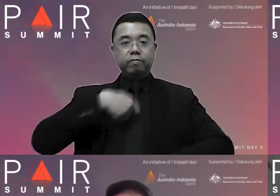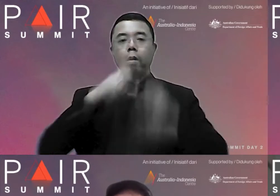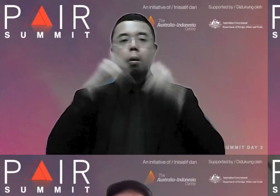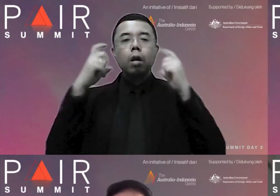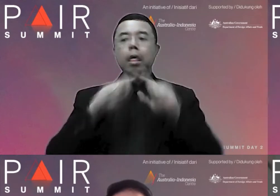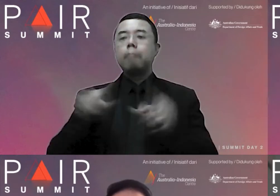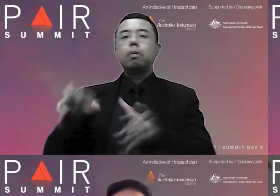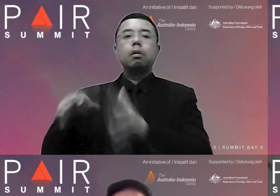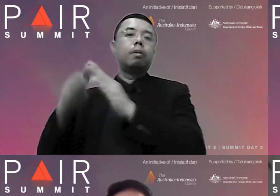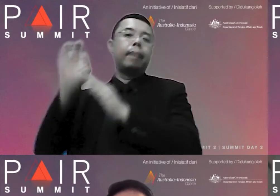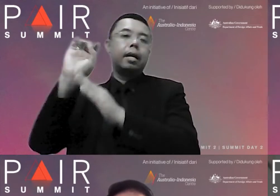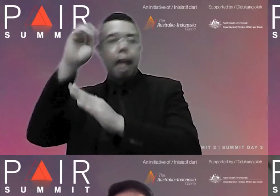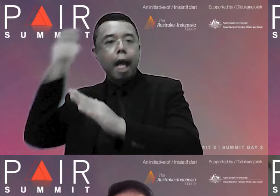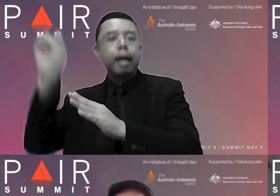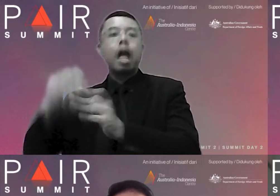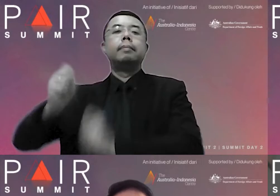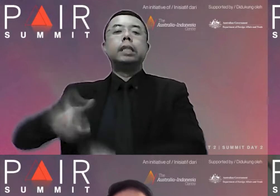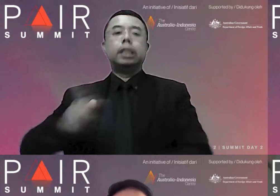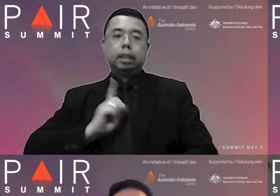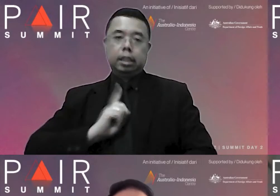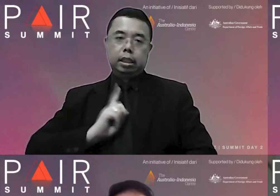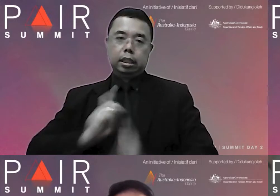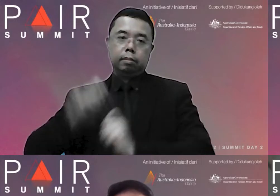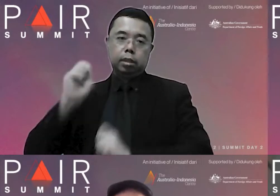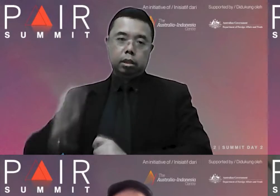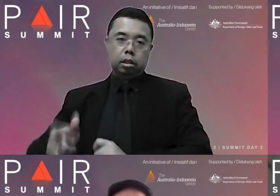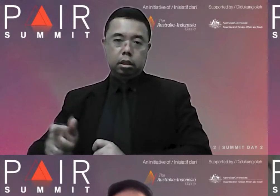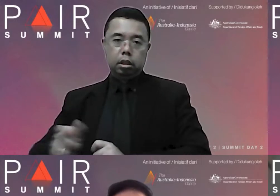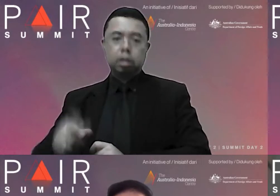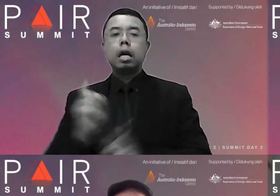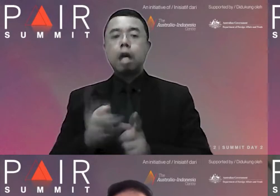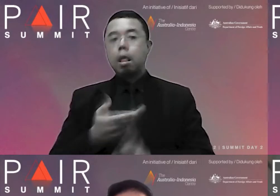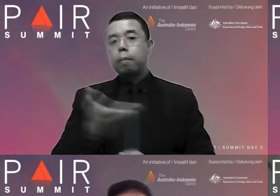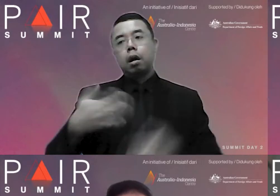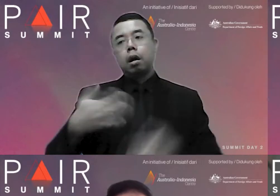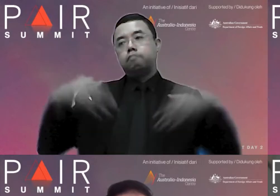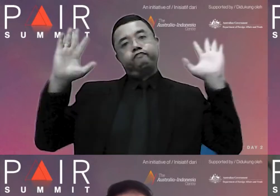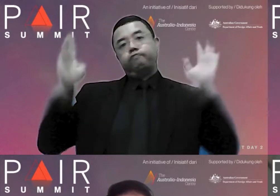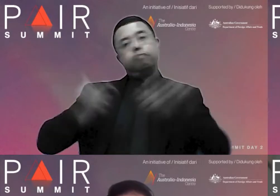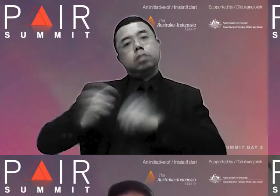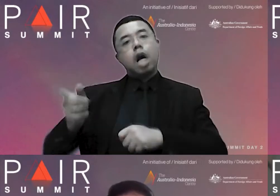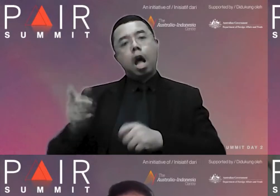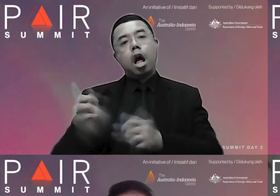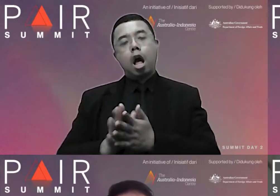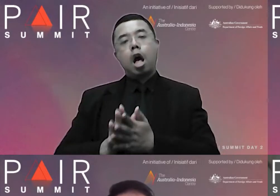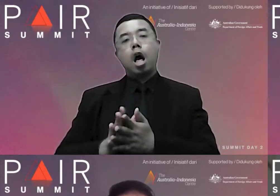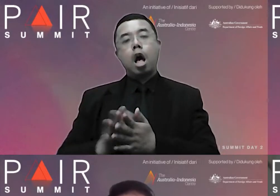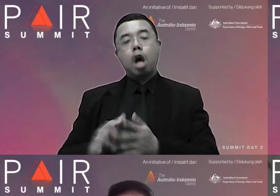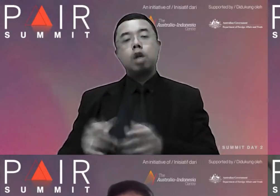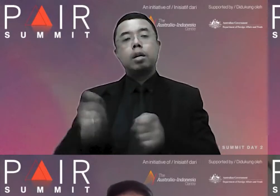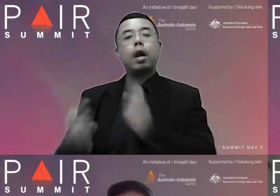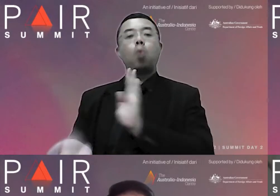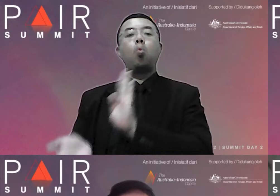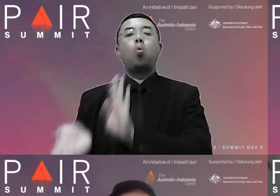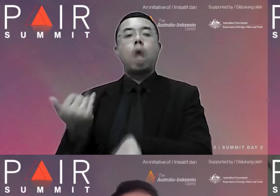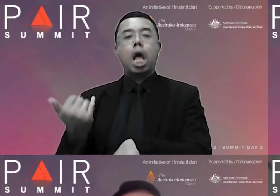PPE. And when they can't afford to do so, they have to reuse some PPEs that's supposed to be disposable. So this is the